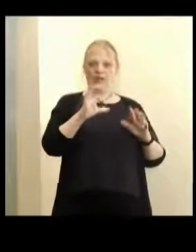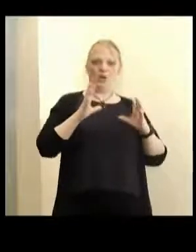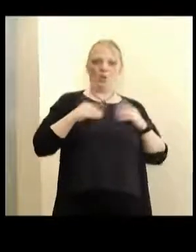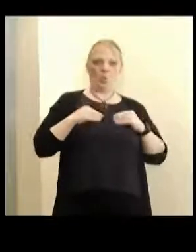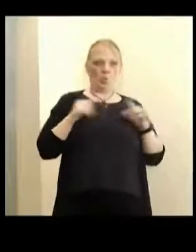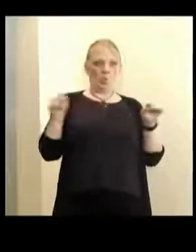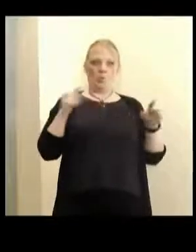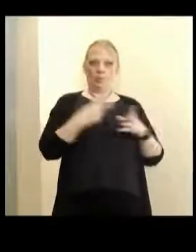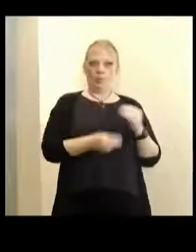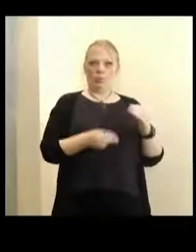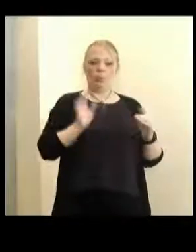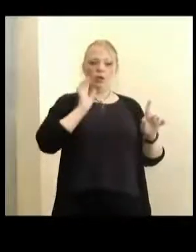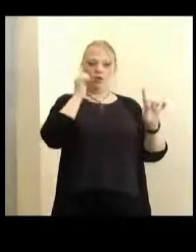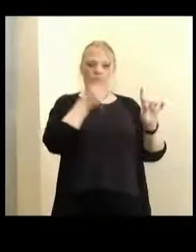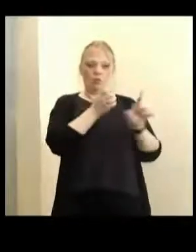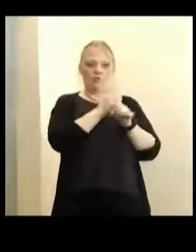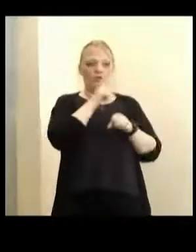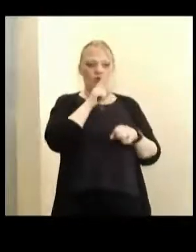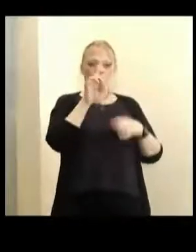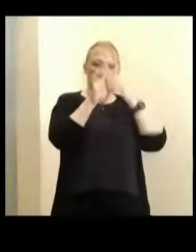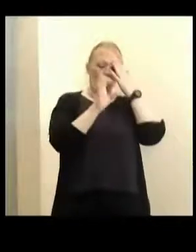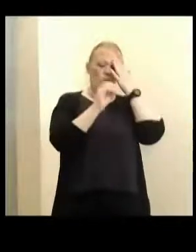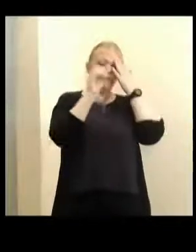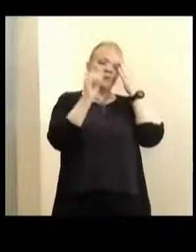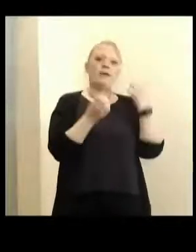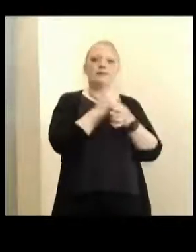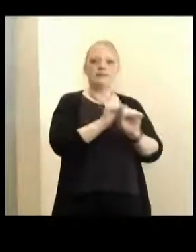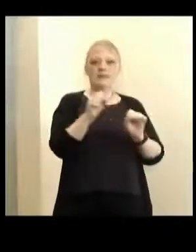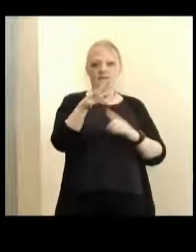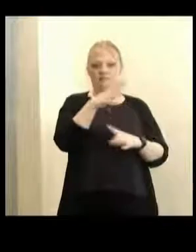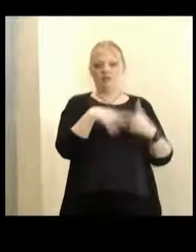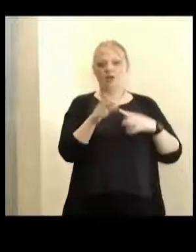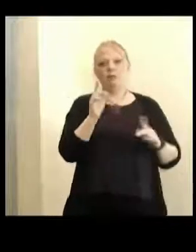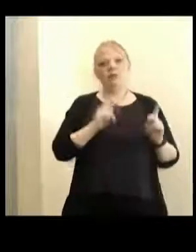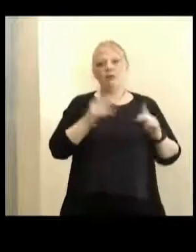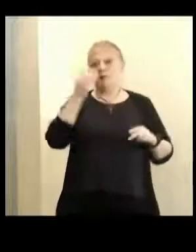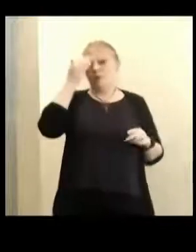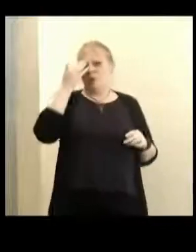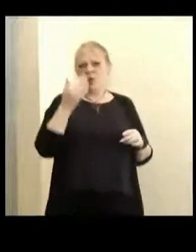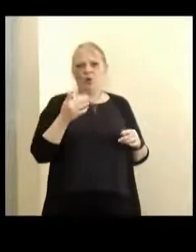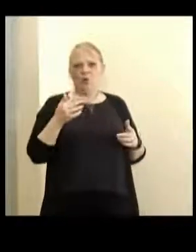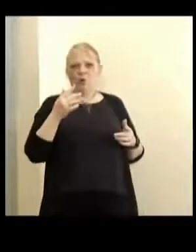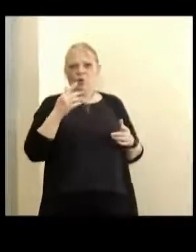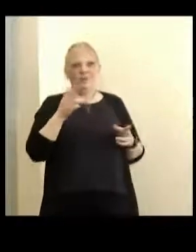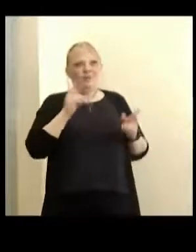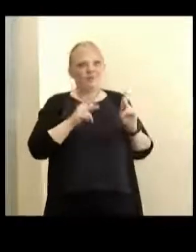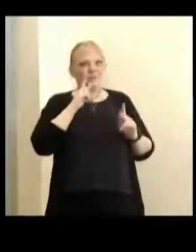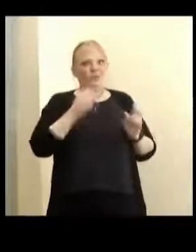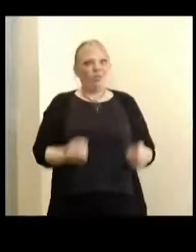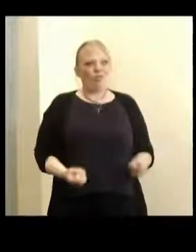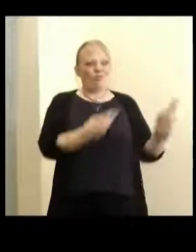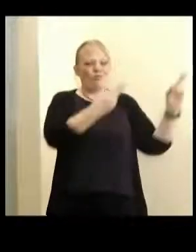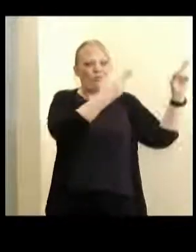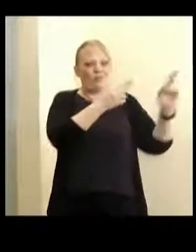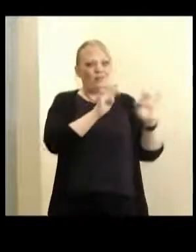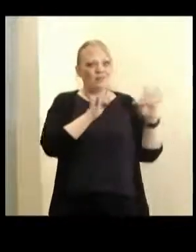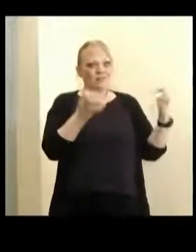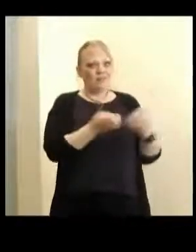our goal is to ensure a 100% safe environment. I mean, people know, people get thrown out of the stadium every game for breaking the